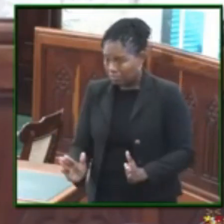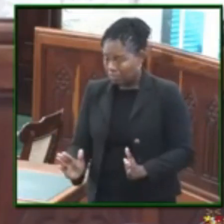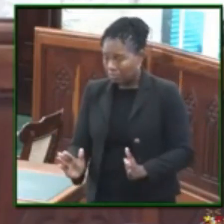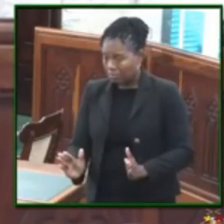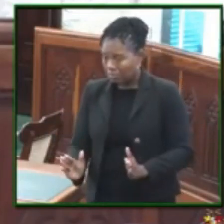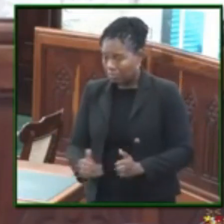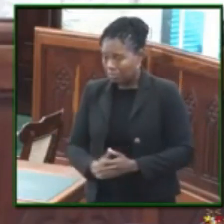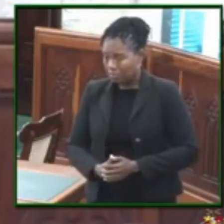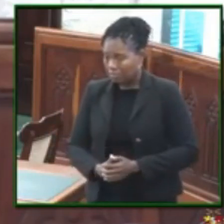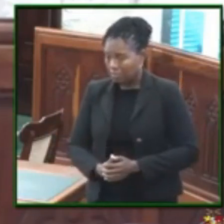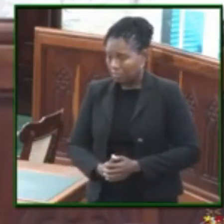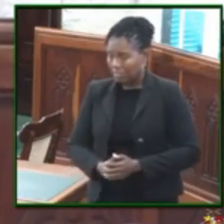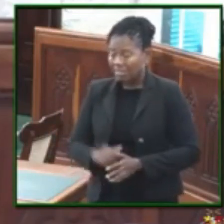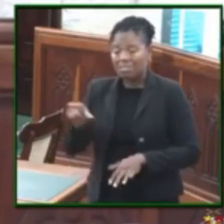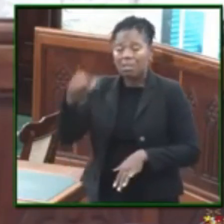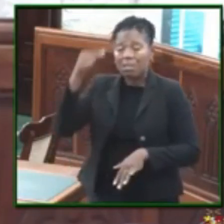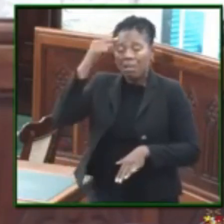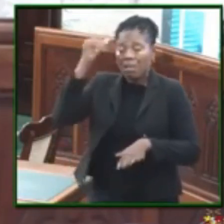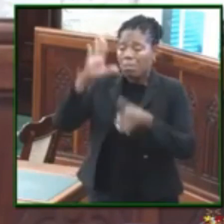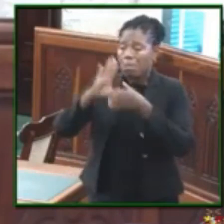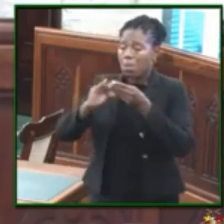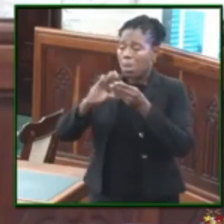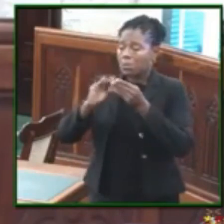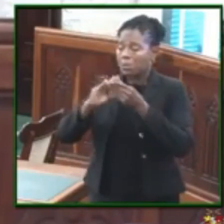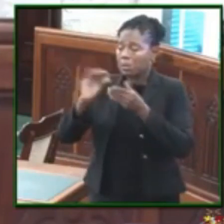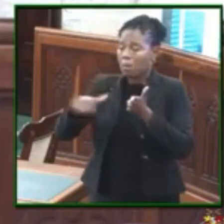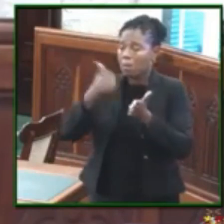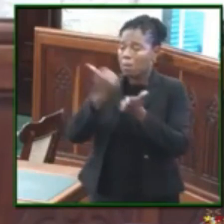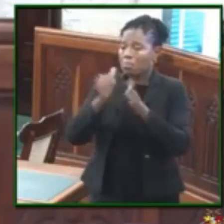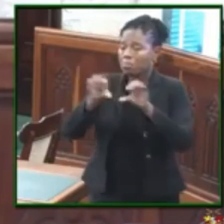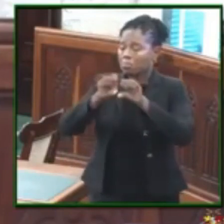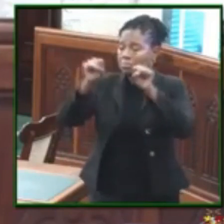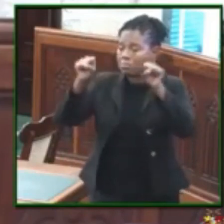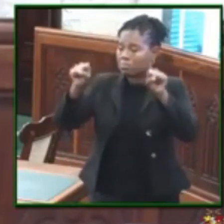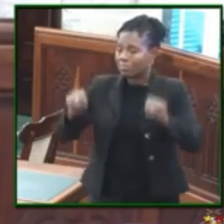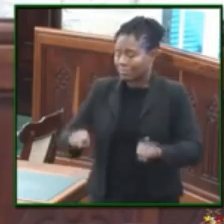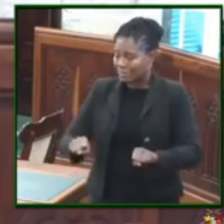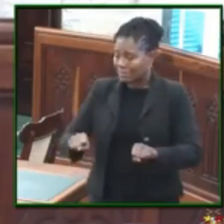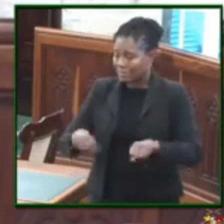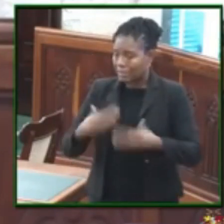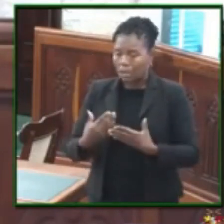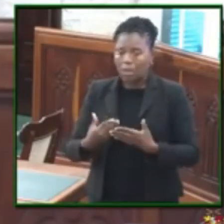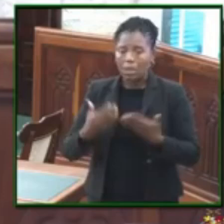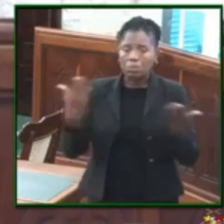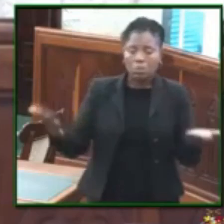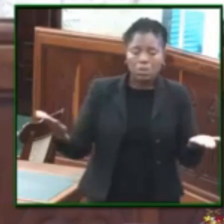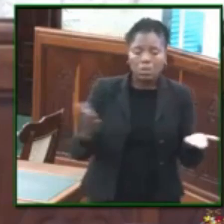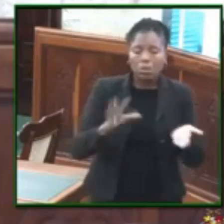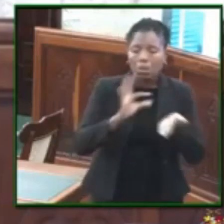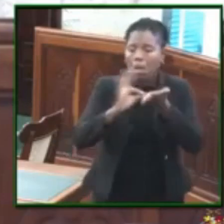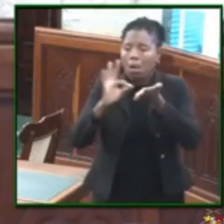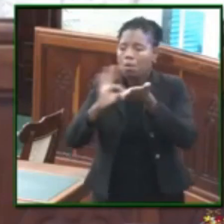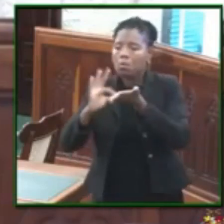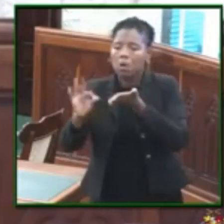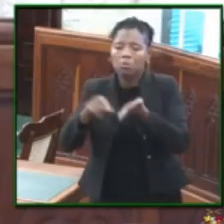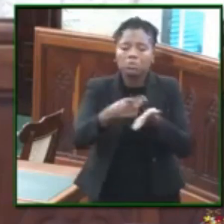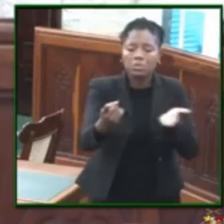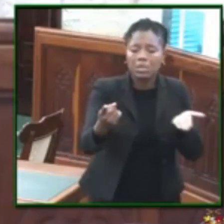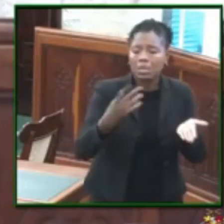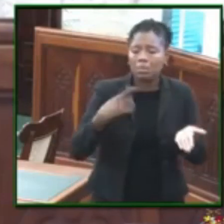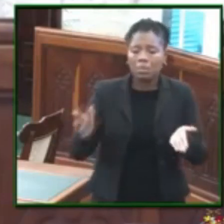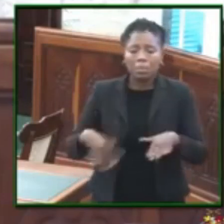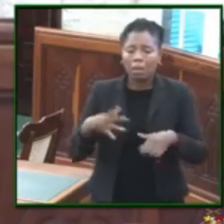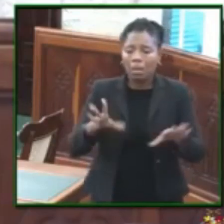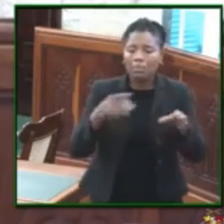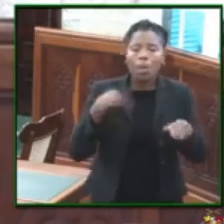proposing to traverse the banking system, look into dormant accounts, unclaimed accounts,